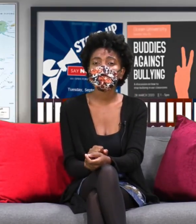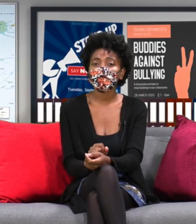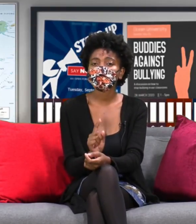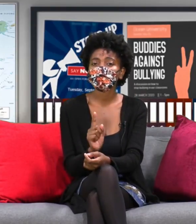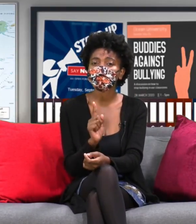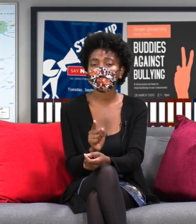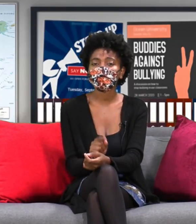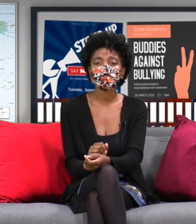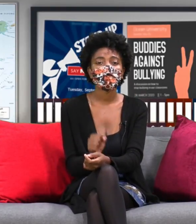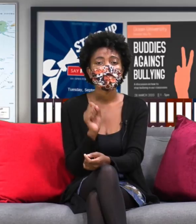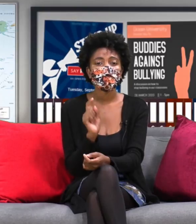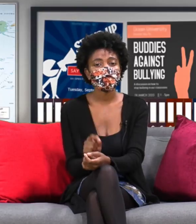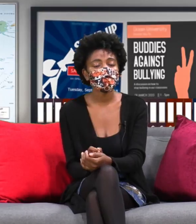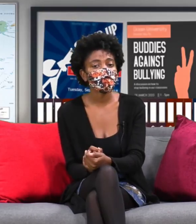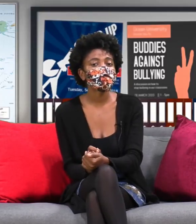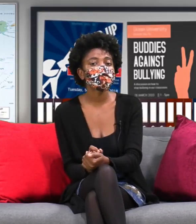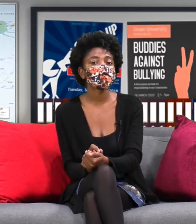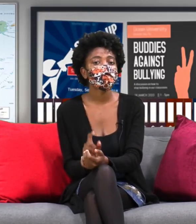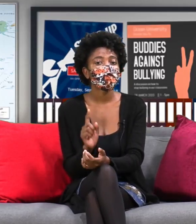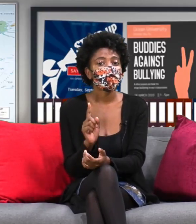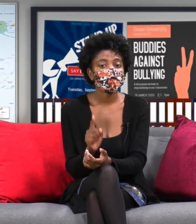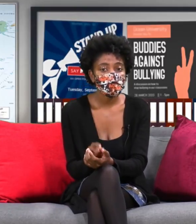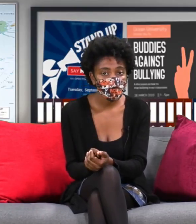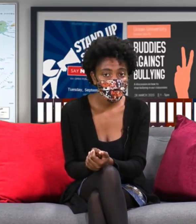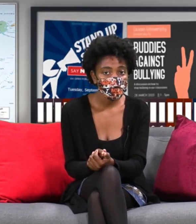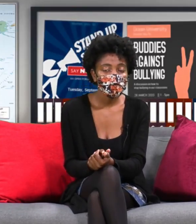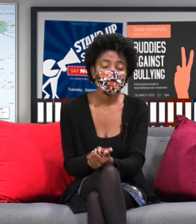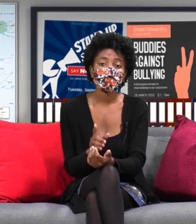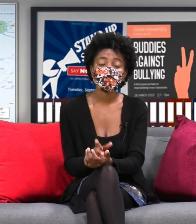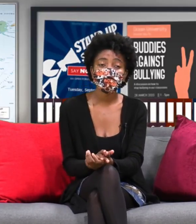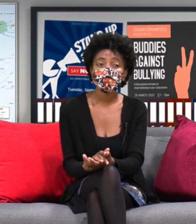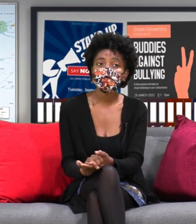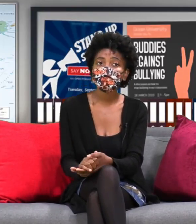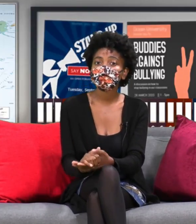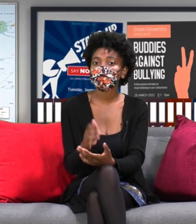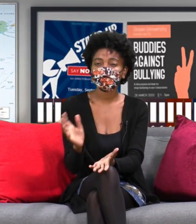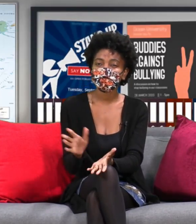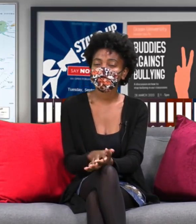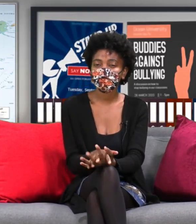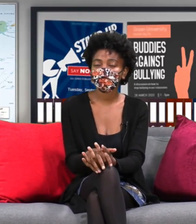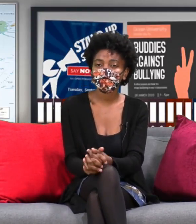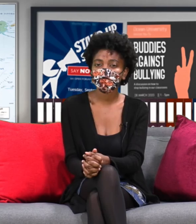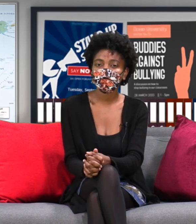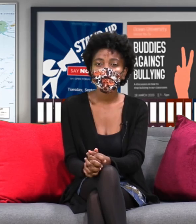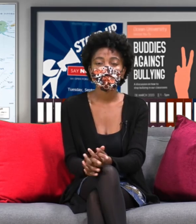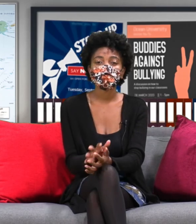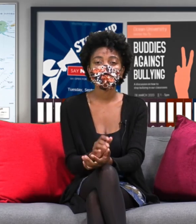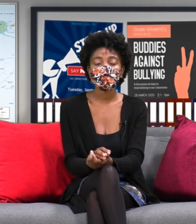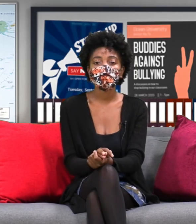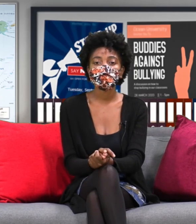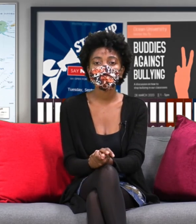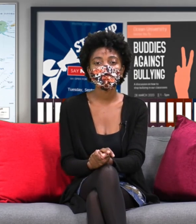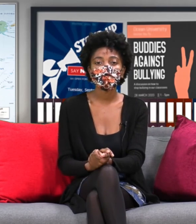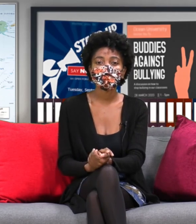then before i say goodbye we'll head over to elizabeth and she'll be speaking to one of our teachers of principle but